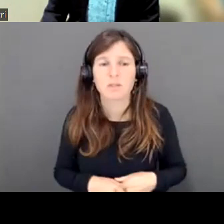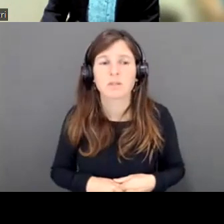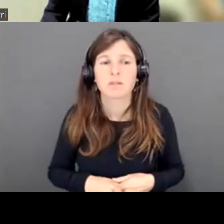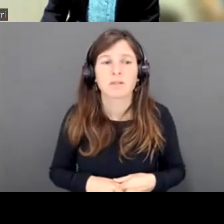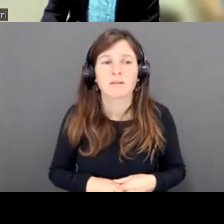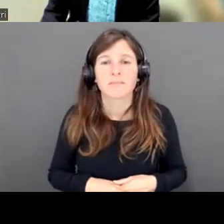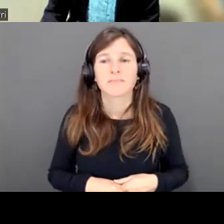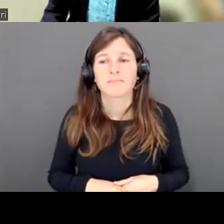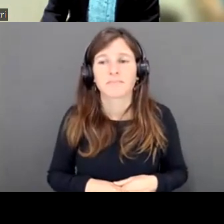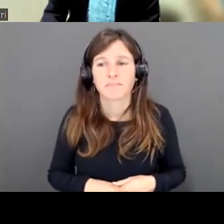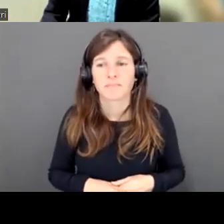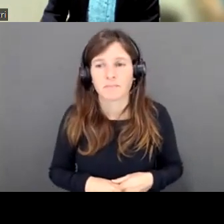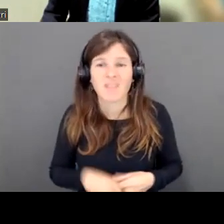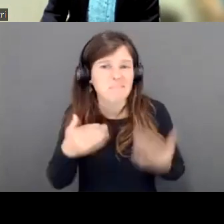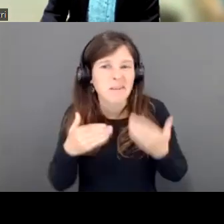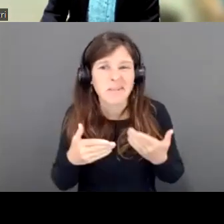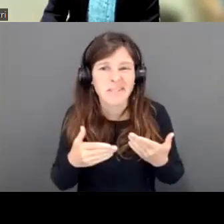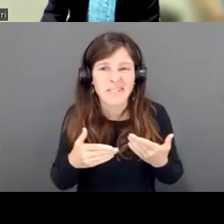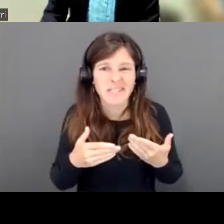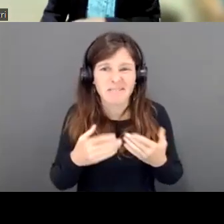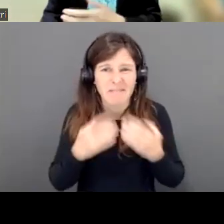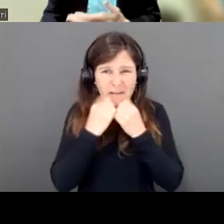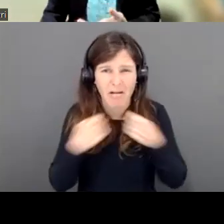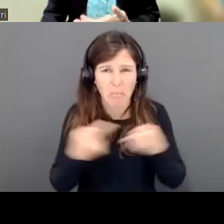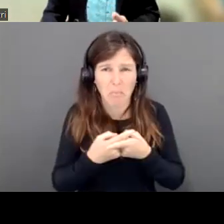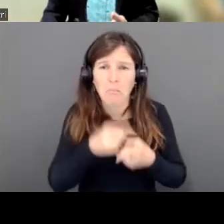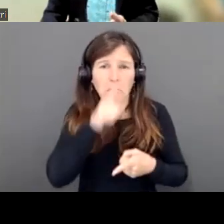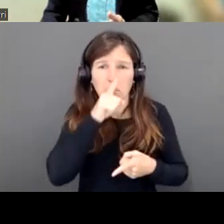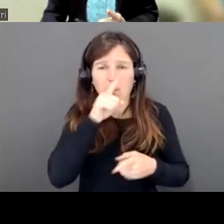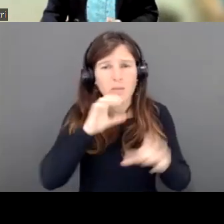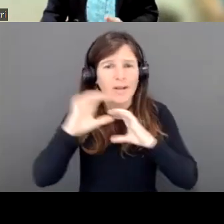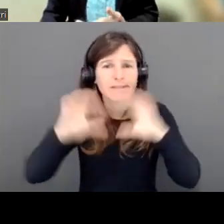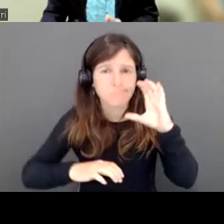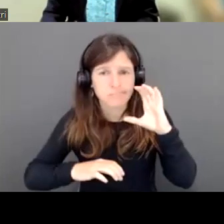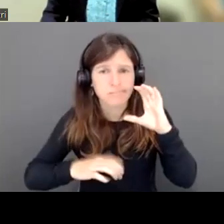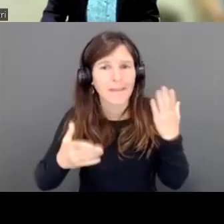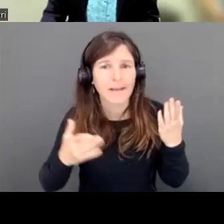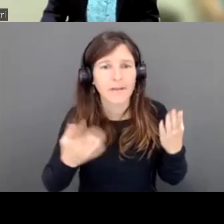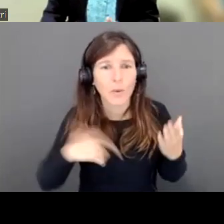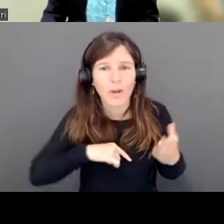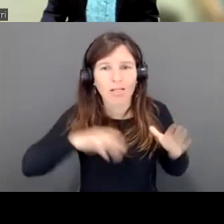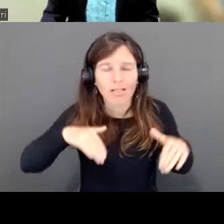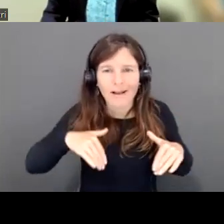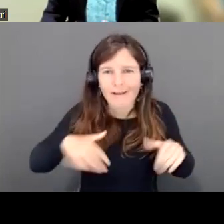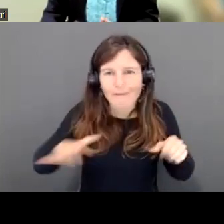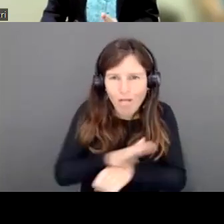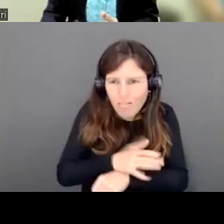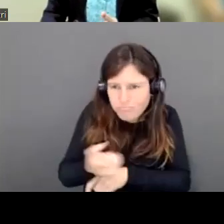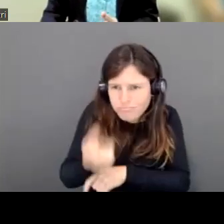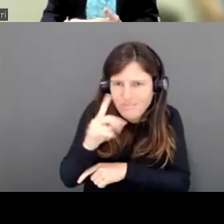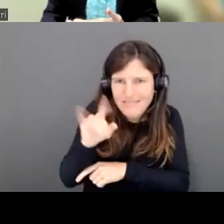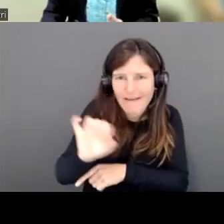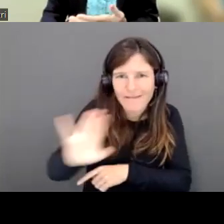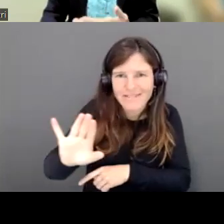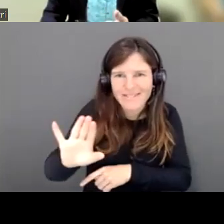it's, this may be a communication issue. Maybe we don't truly understand what Dave needs and what he wants